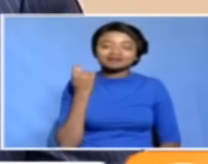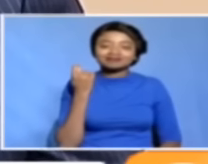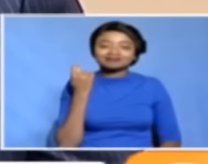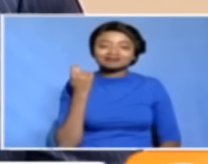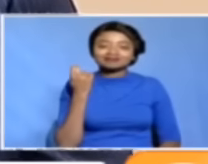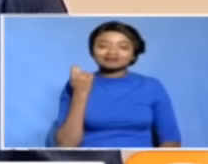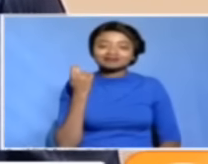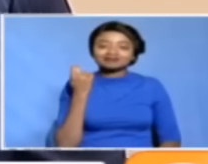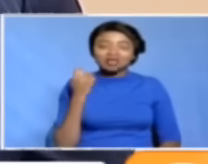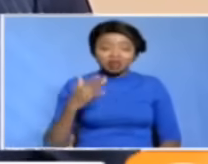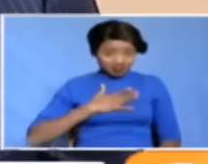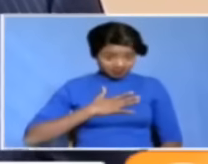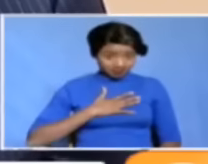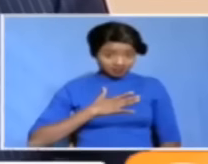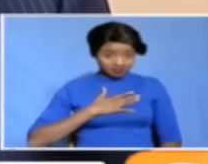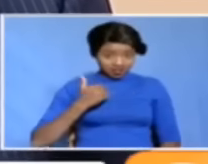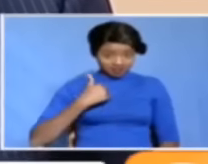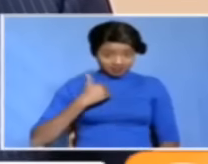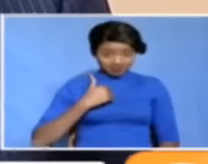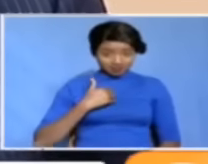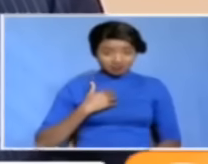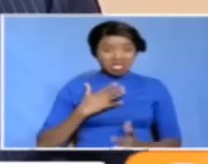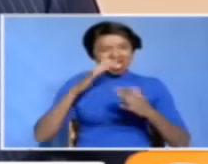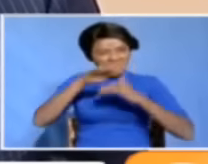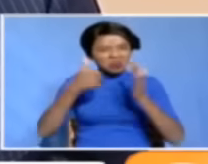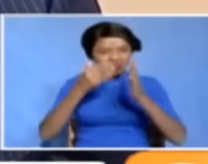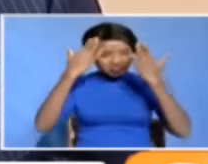All right, that is a... For me and all Muslims,